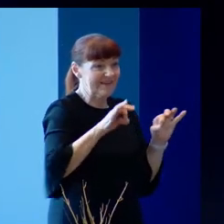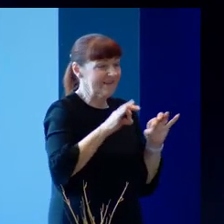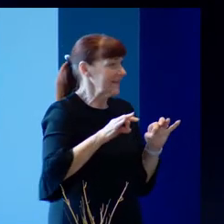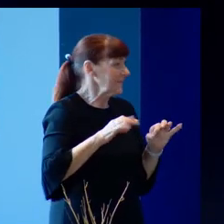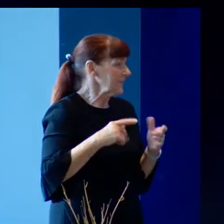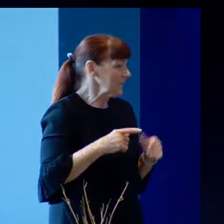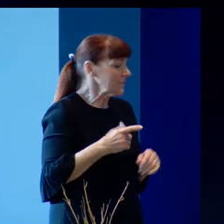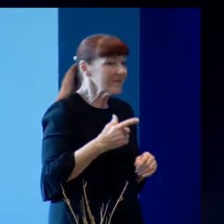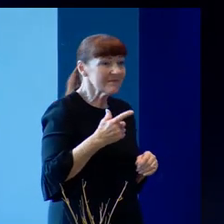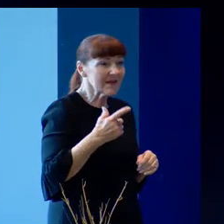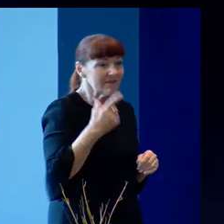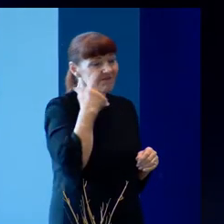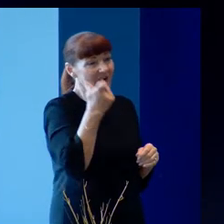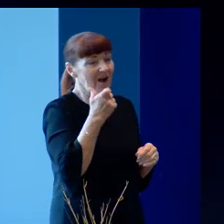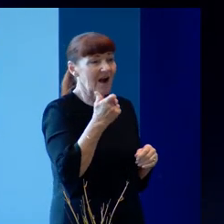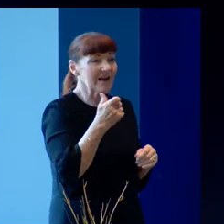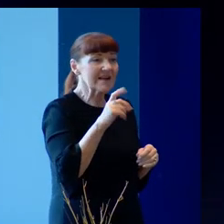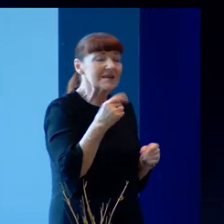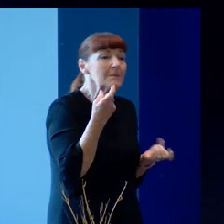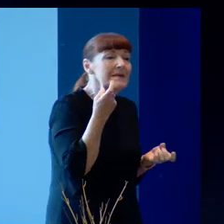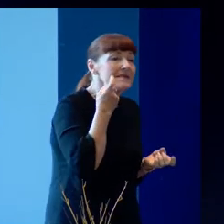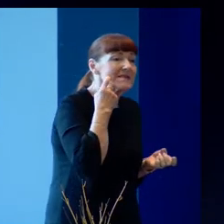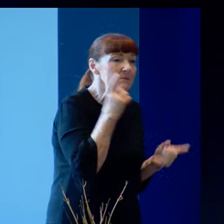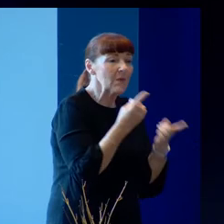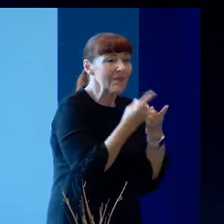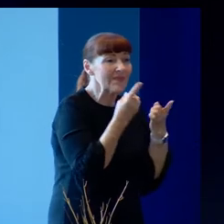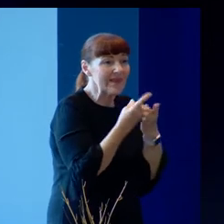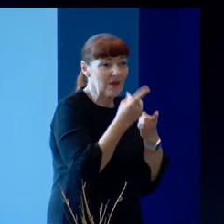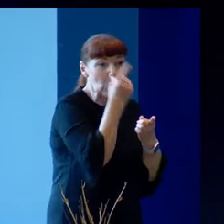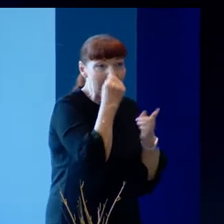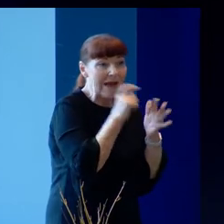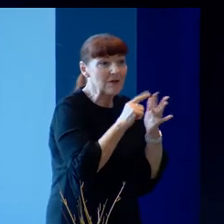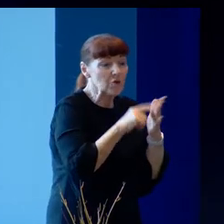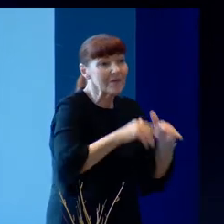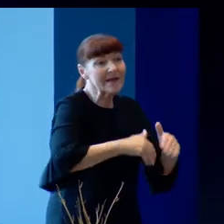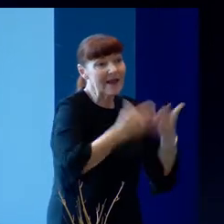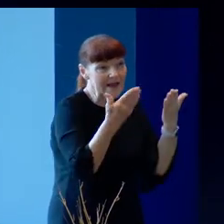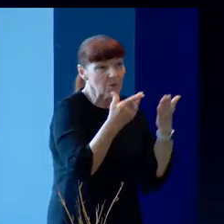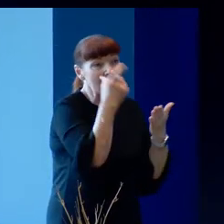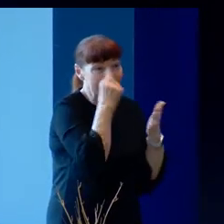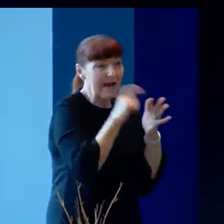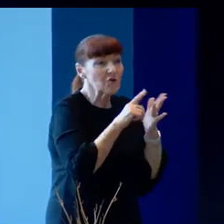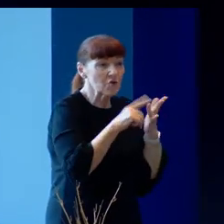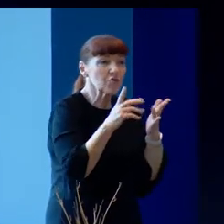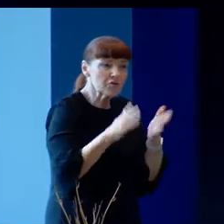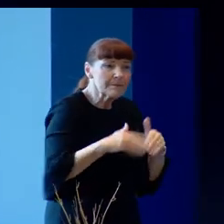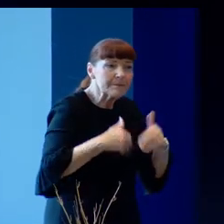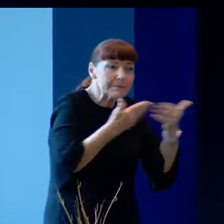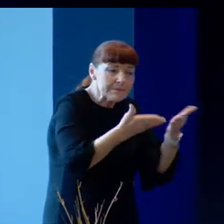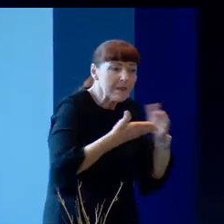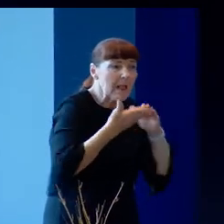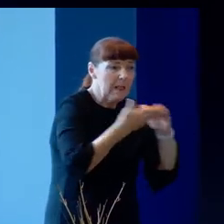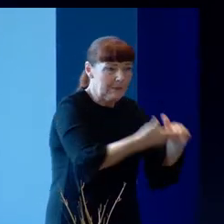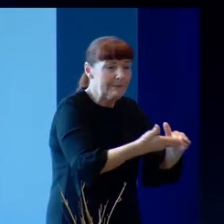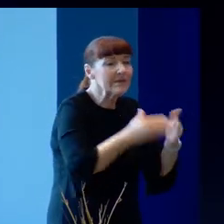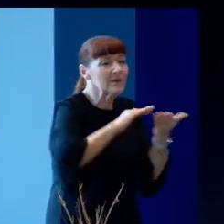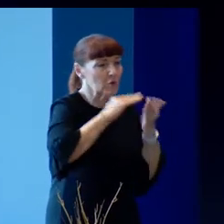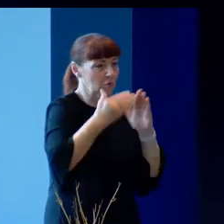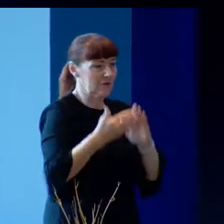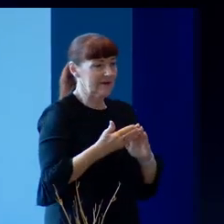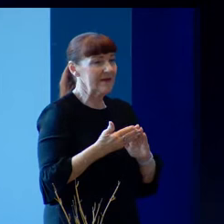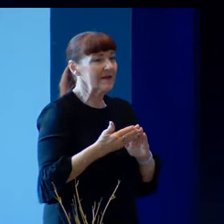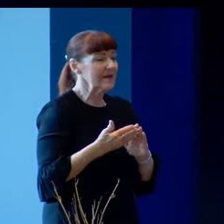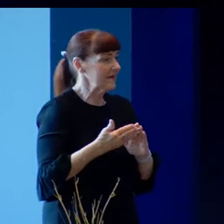just finding something that's so simple that you can do, that anyone can do to make a real difference in their community. And